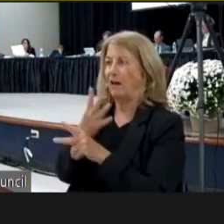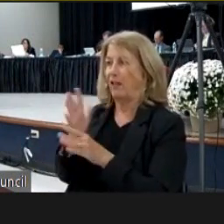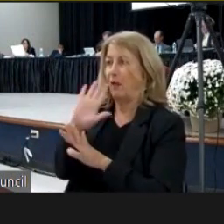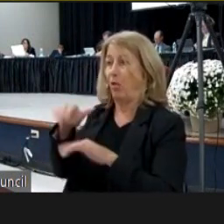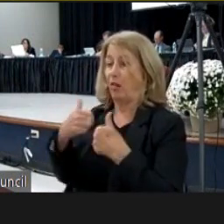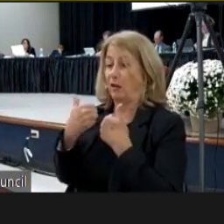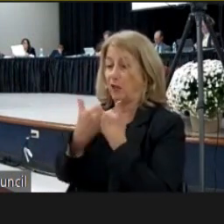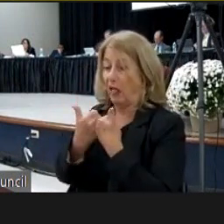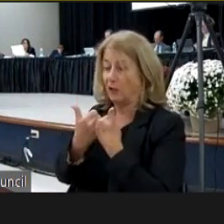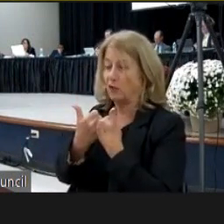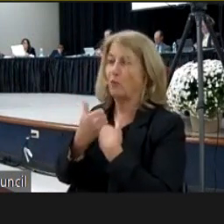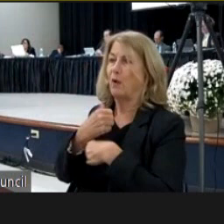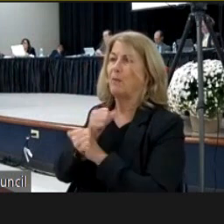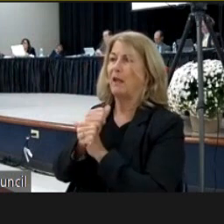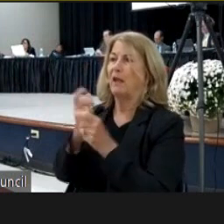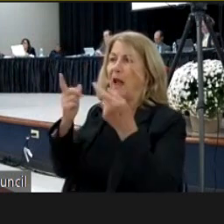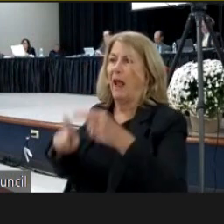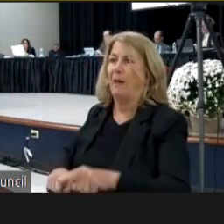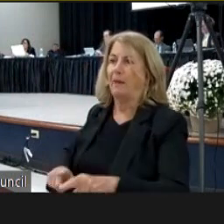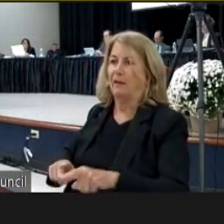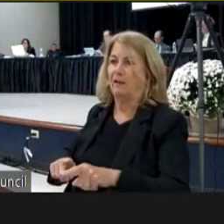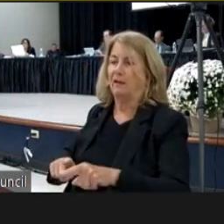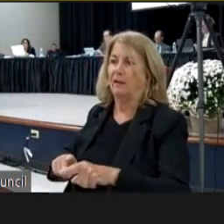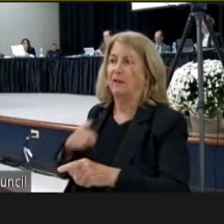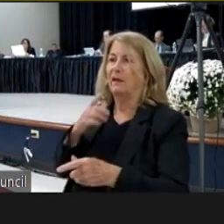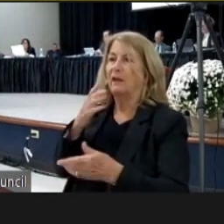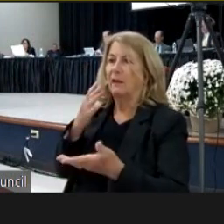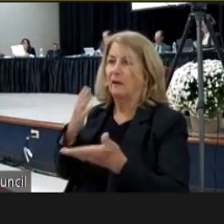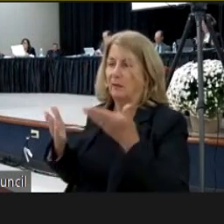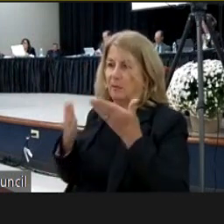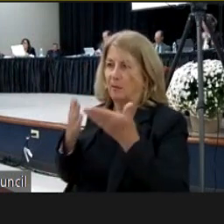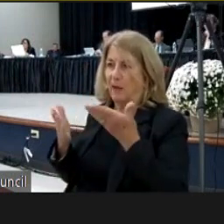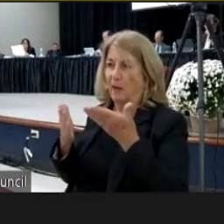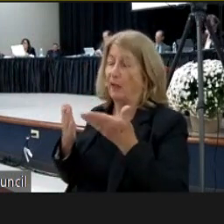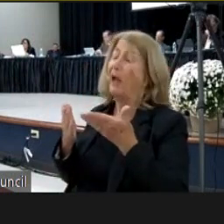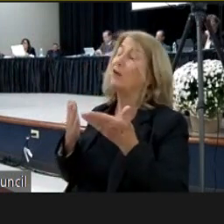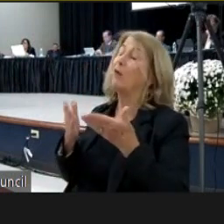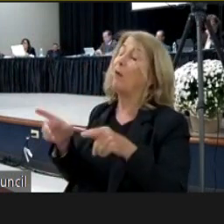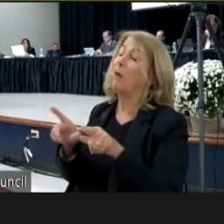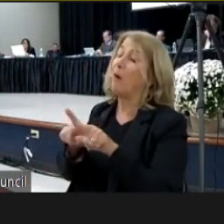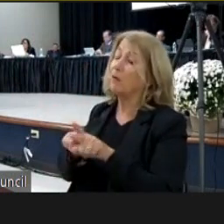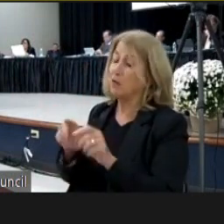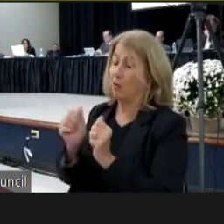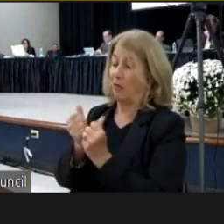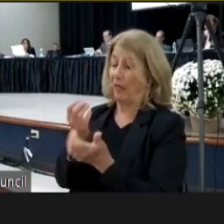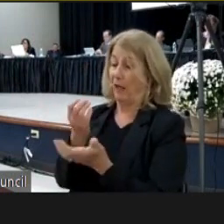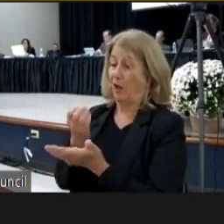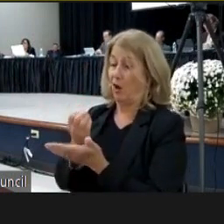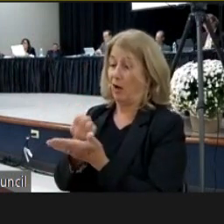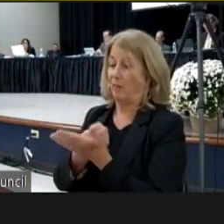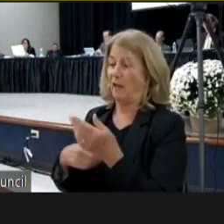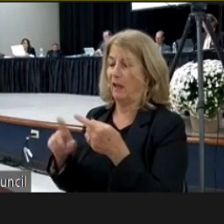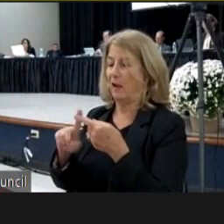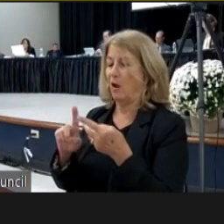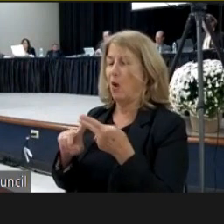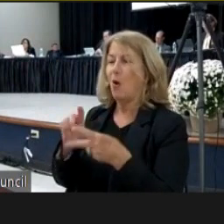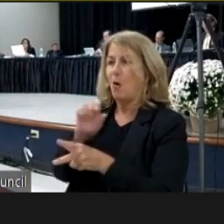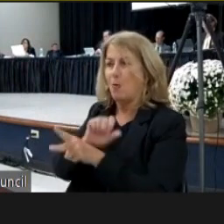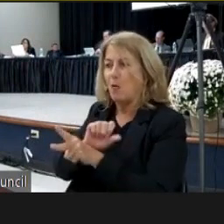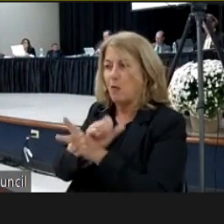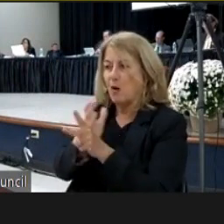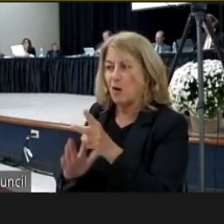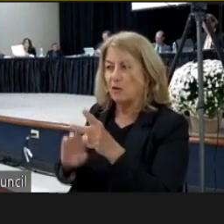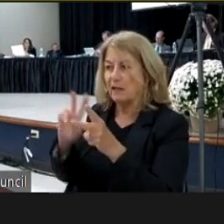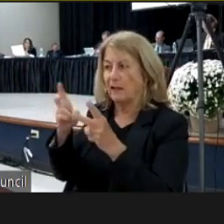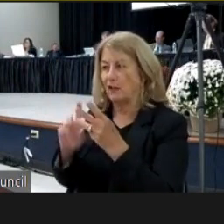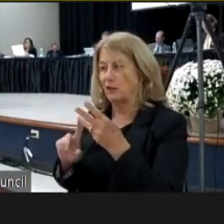make all this happen. And then you throw in the uncertainty of the economy, supply chain issues, issues.